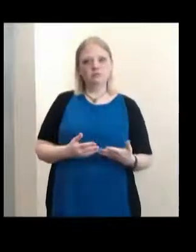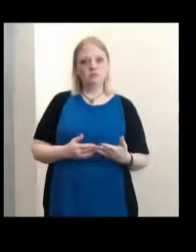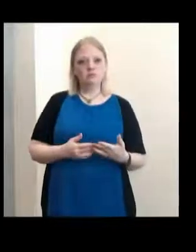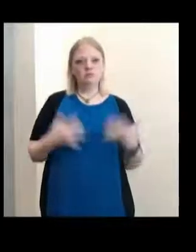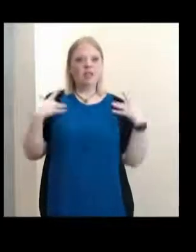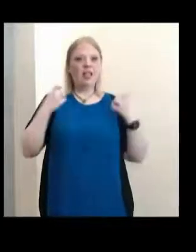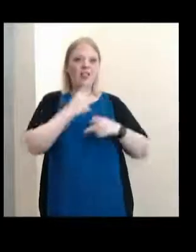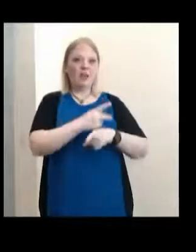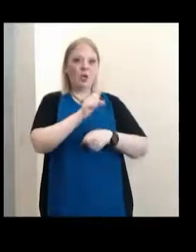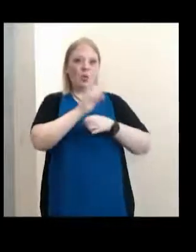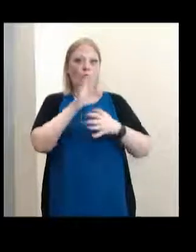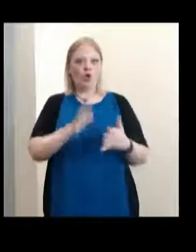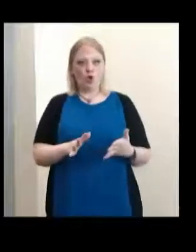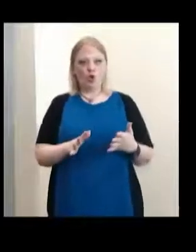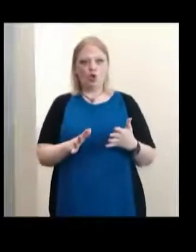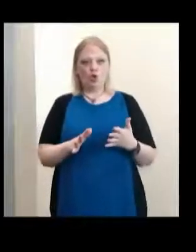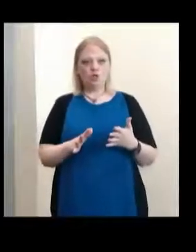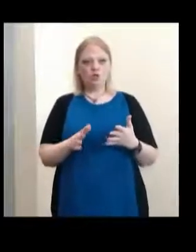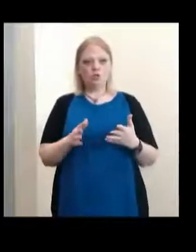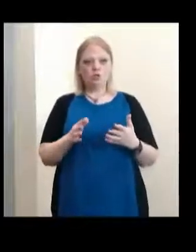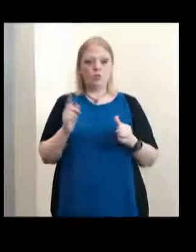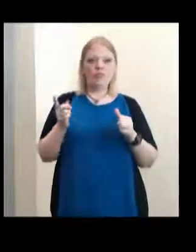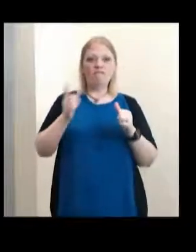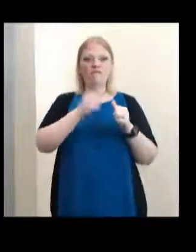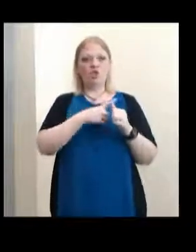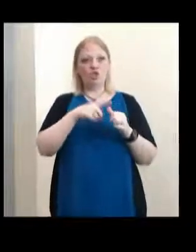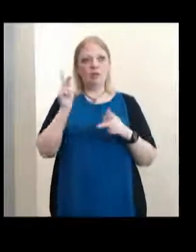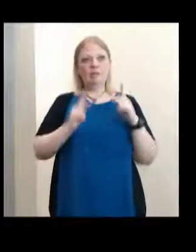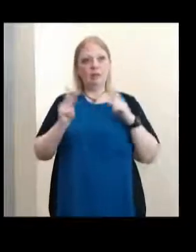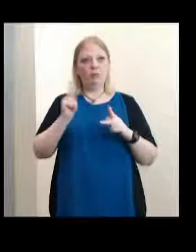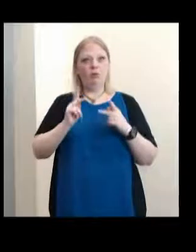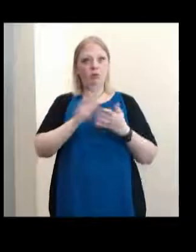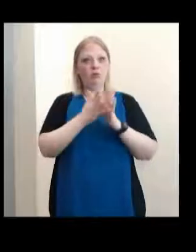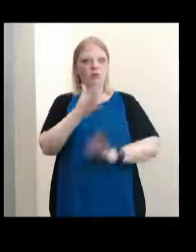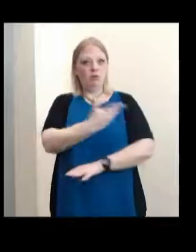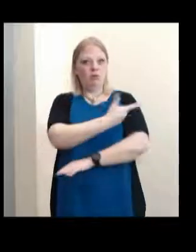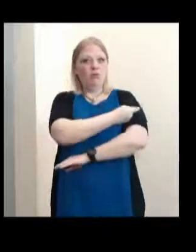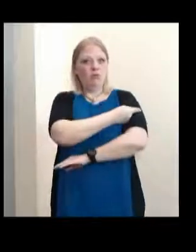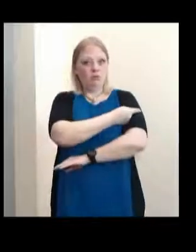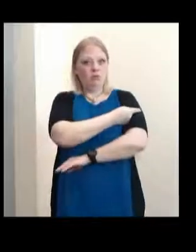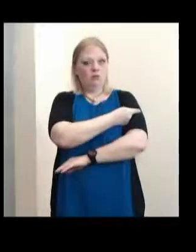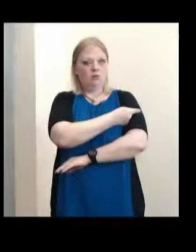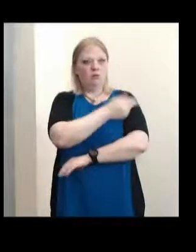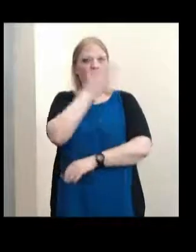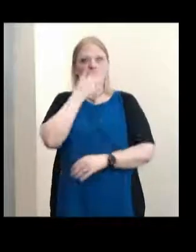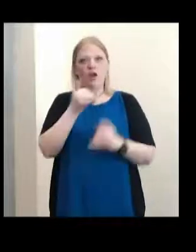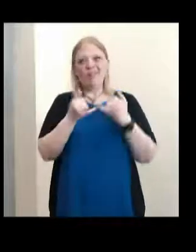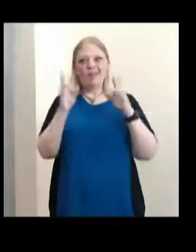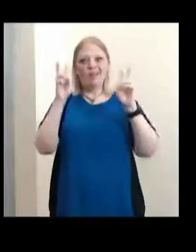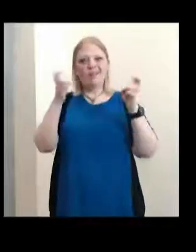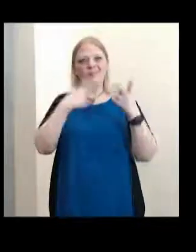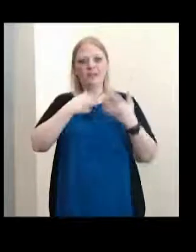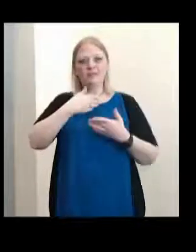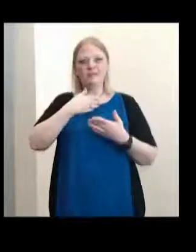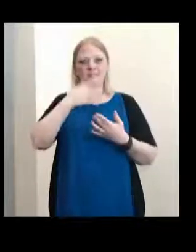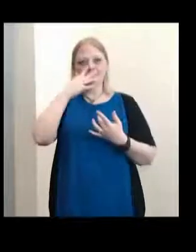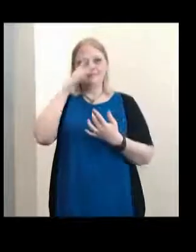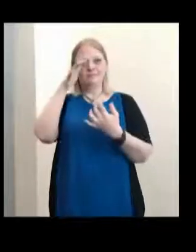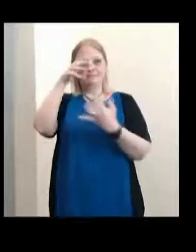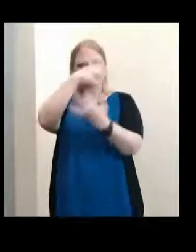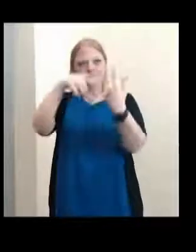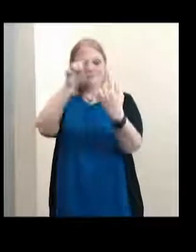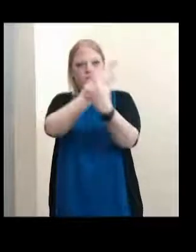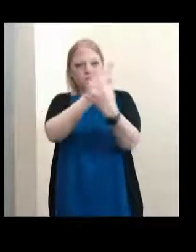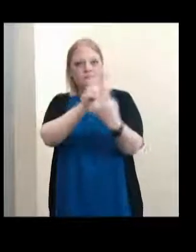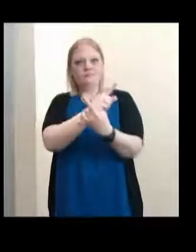Healthcare workers were amongst the first to be vaccinated because as frontline workers who tend to people who are ill or